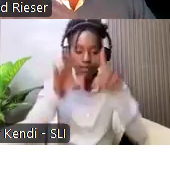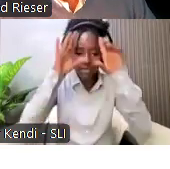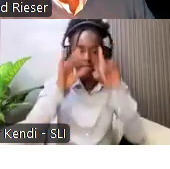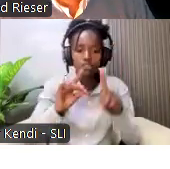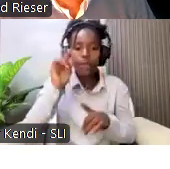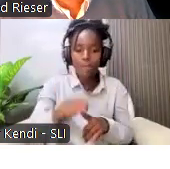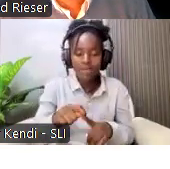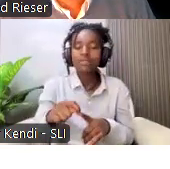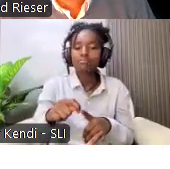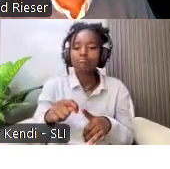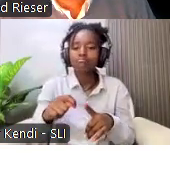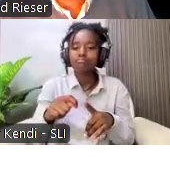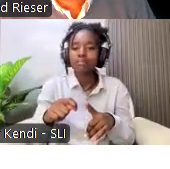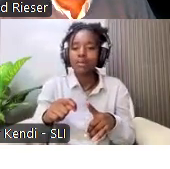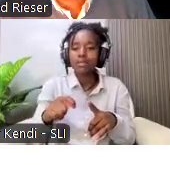please.